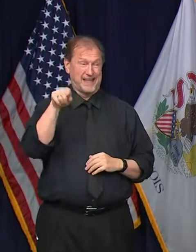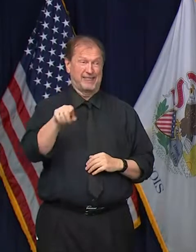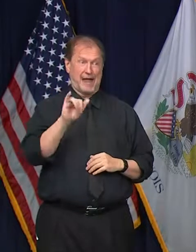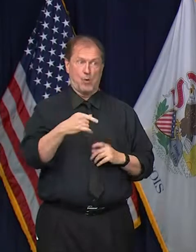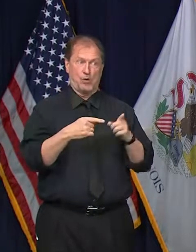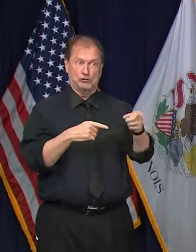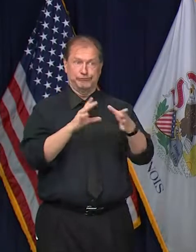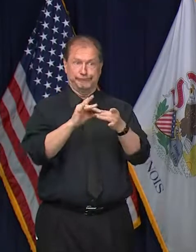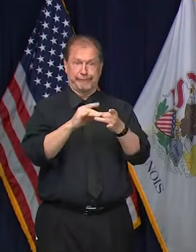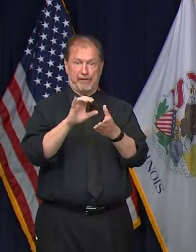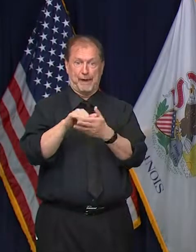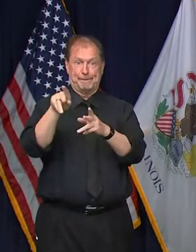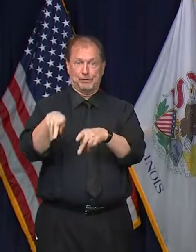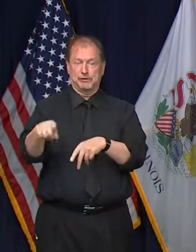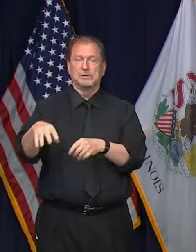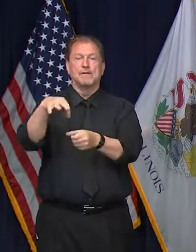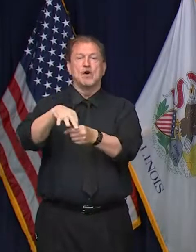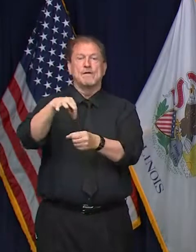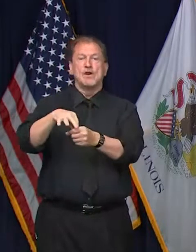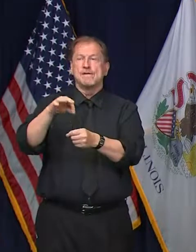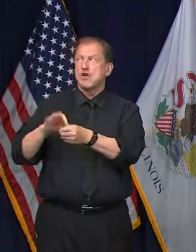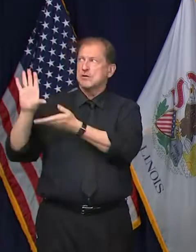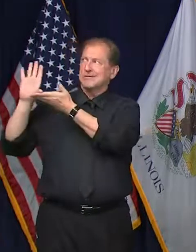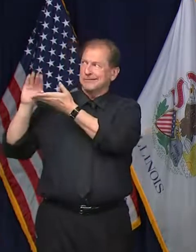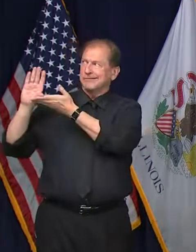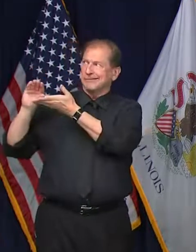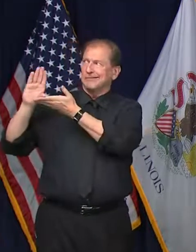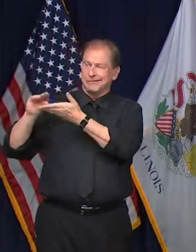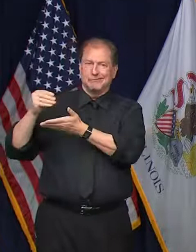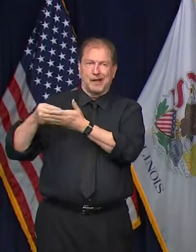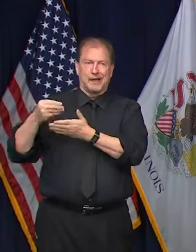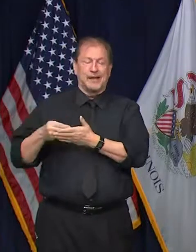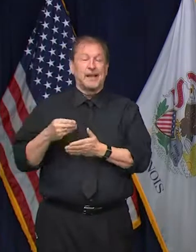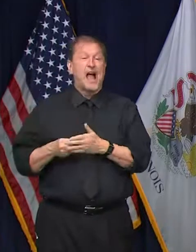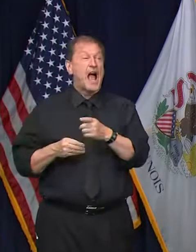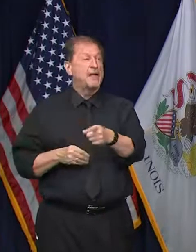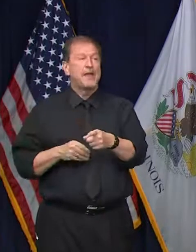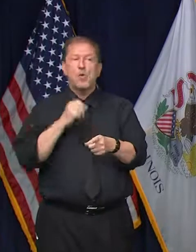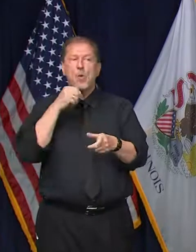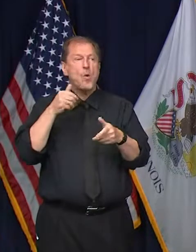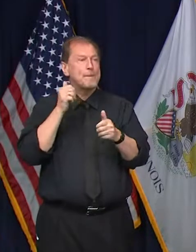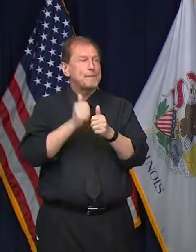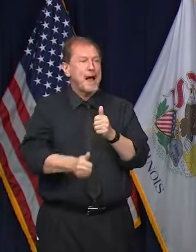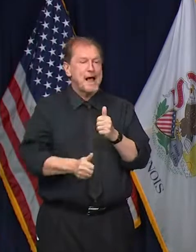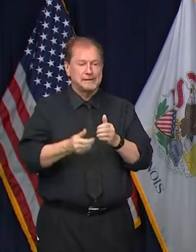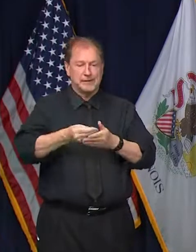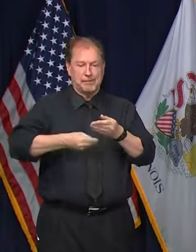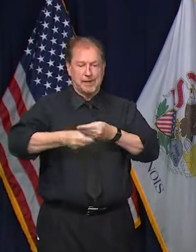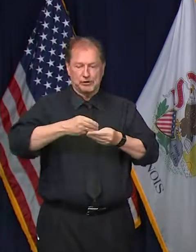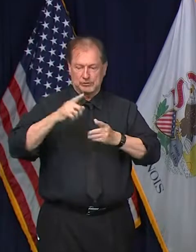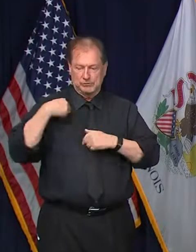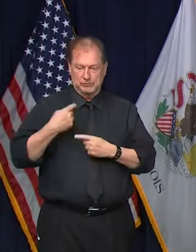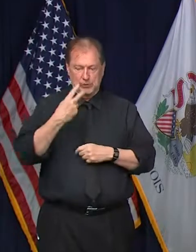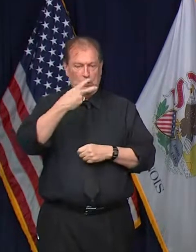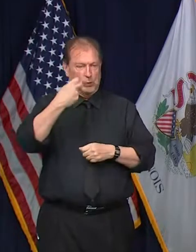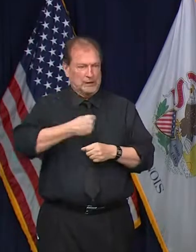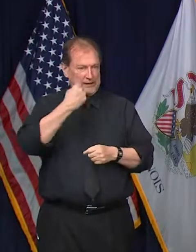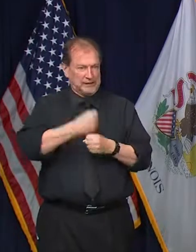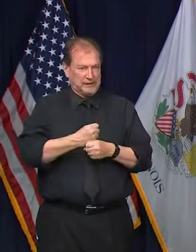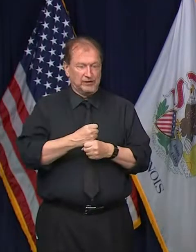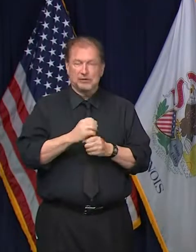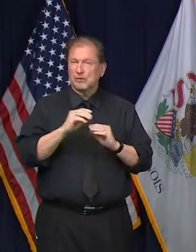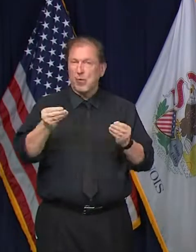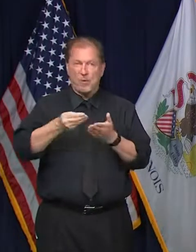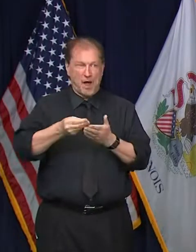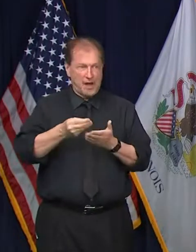one voting to have a budget stalemate for 2 years in which we had no budget and no funding for our